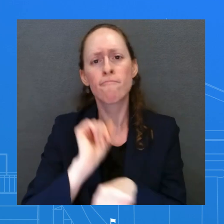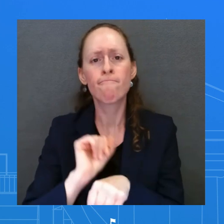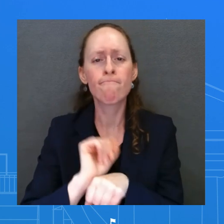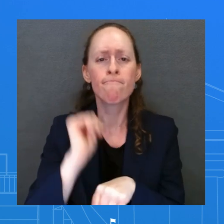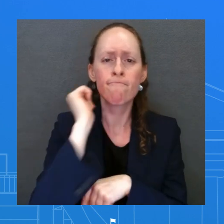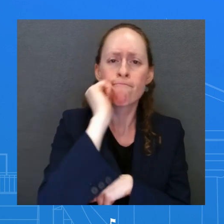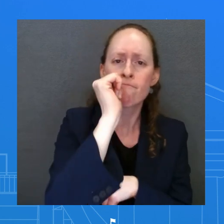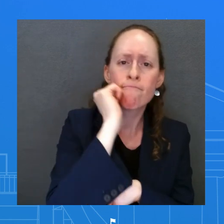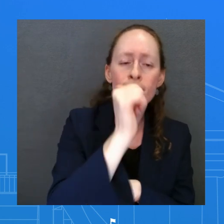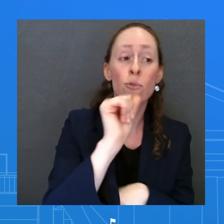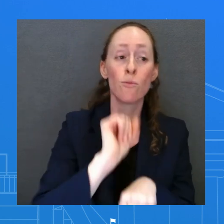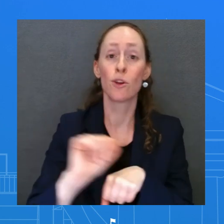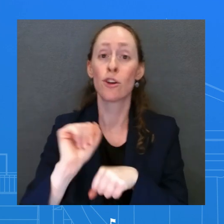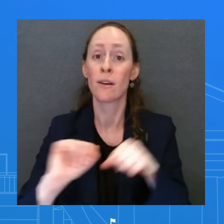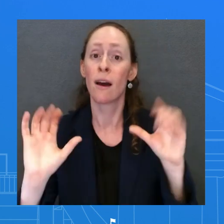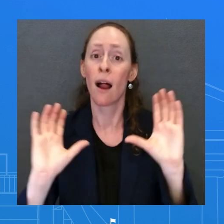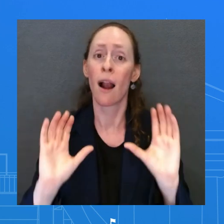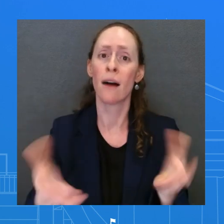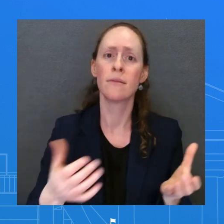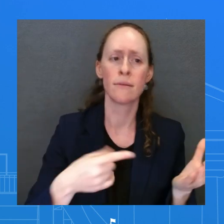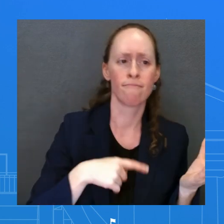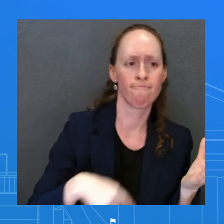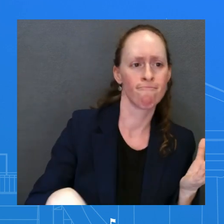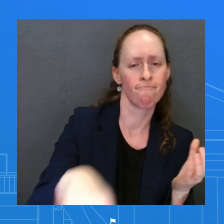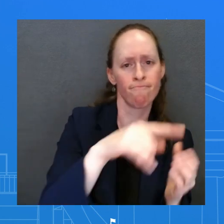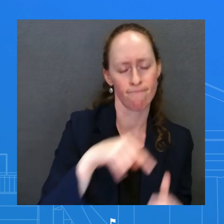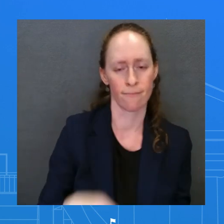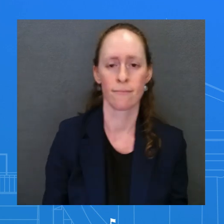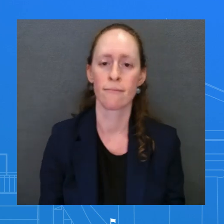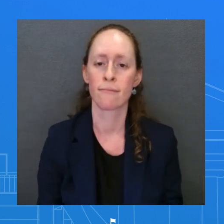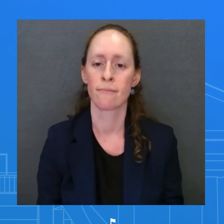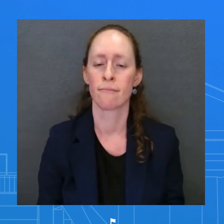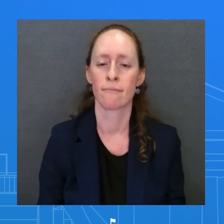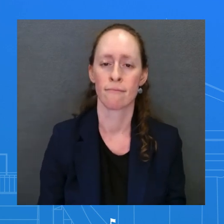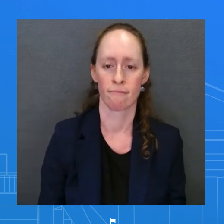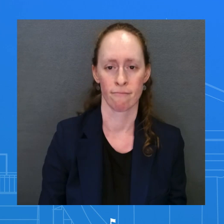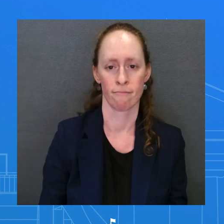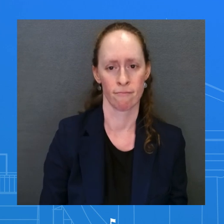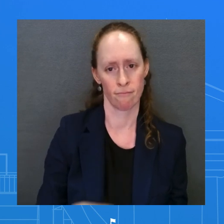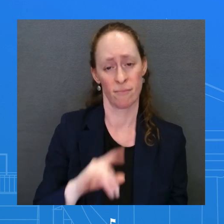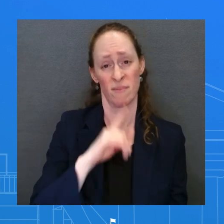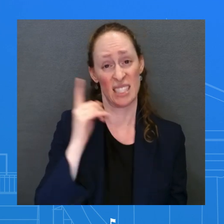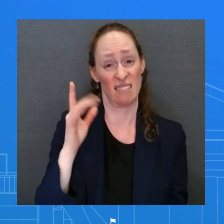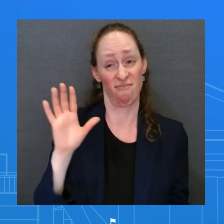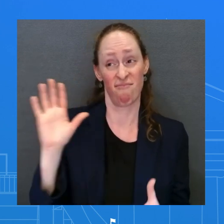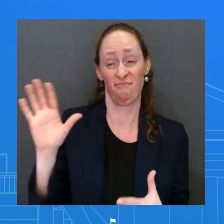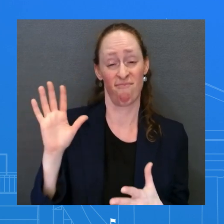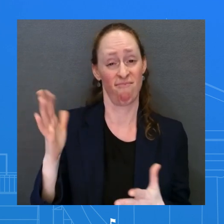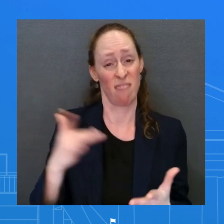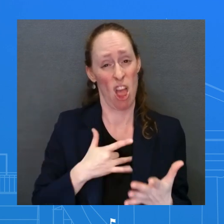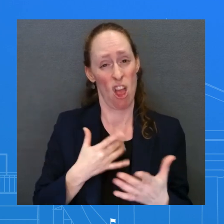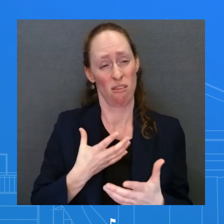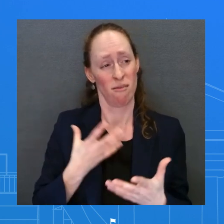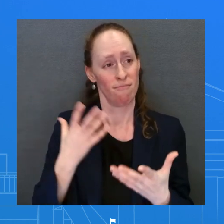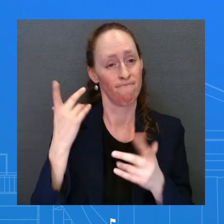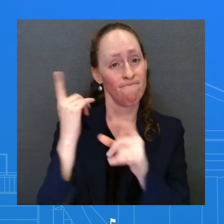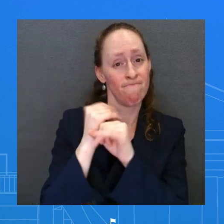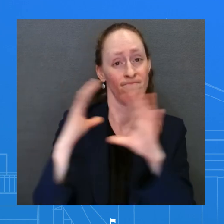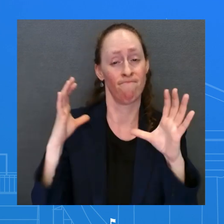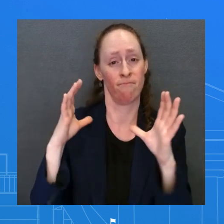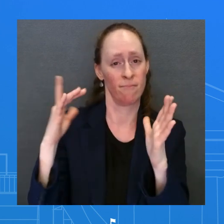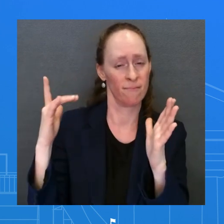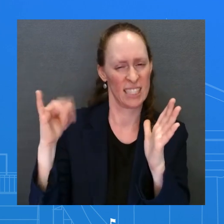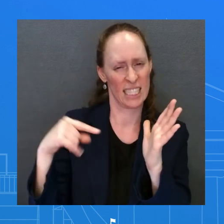a cornerstone of his speech. And so I think it's important. He thinks it's important for the American people to